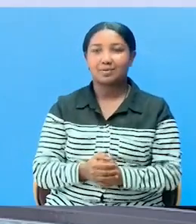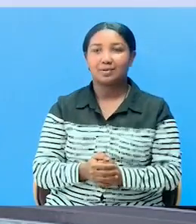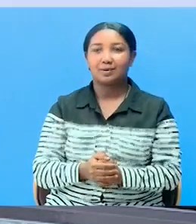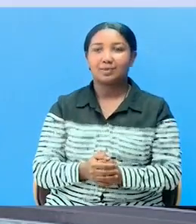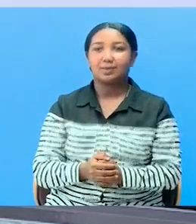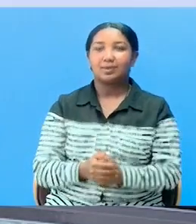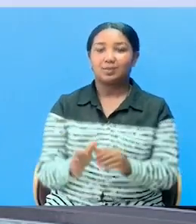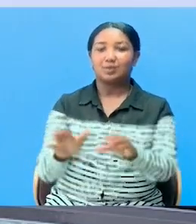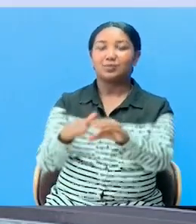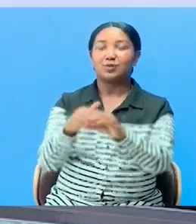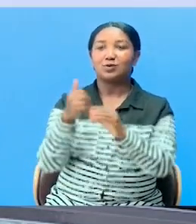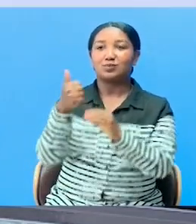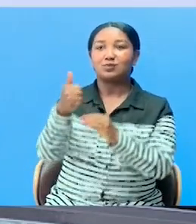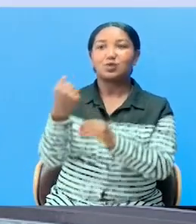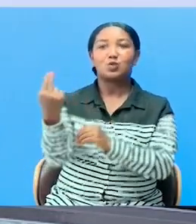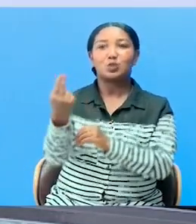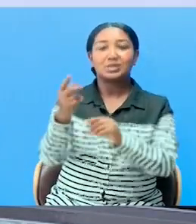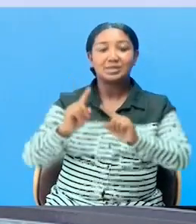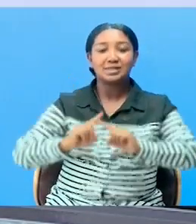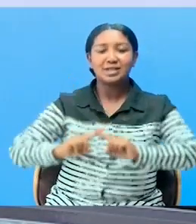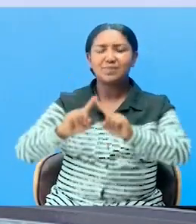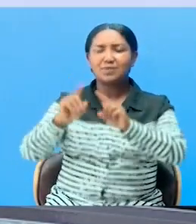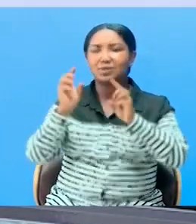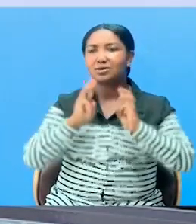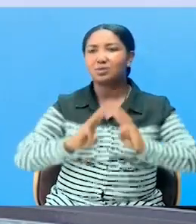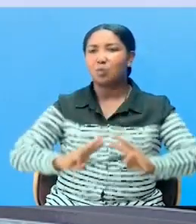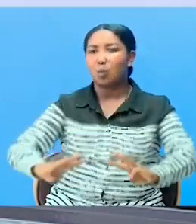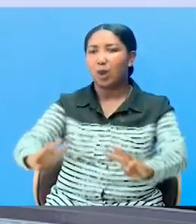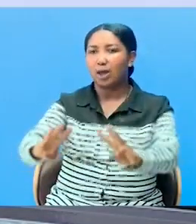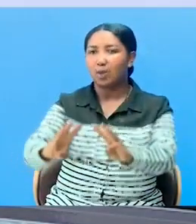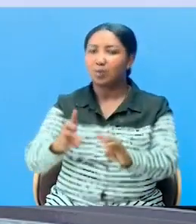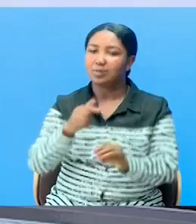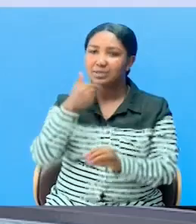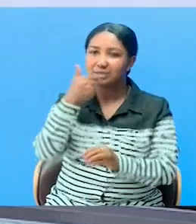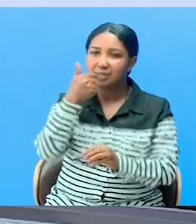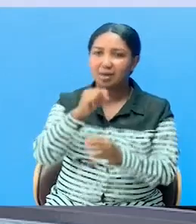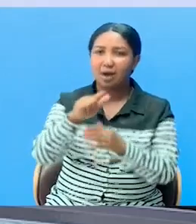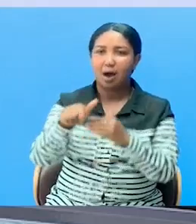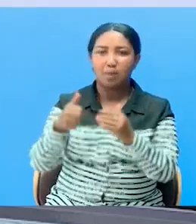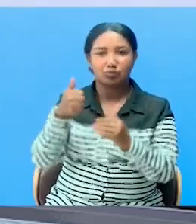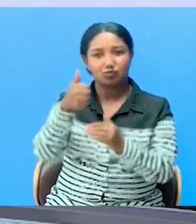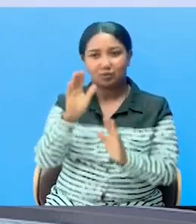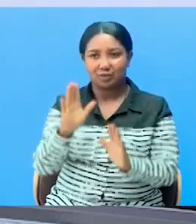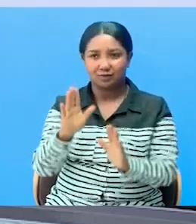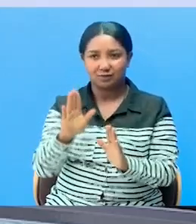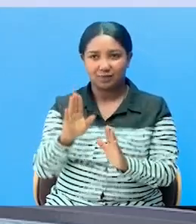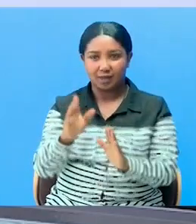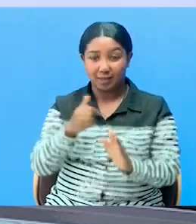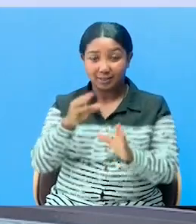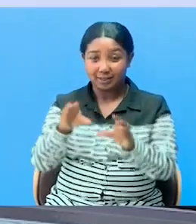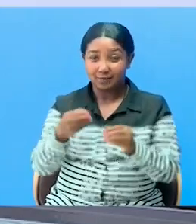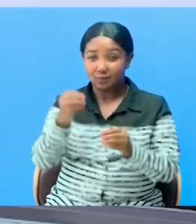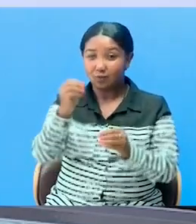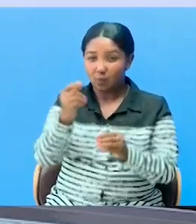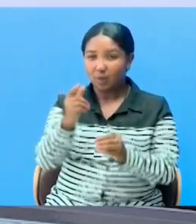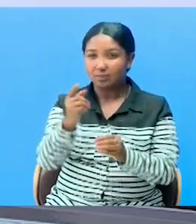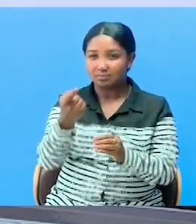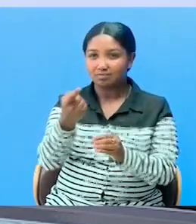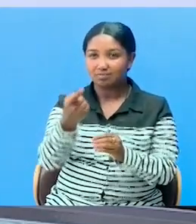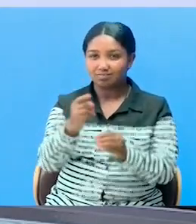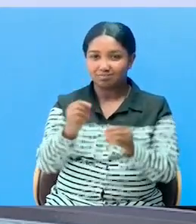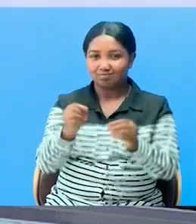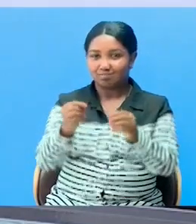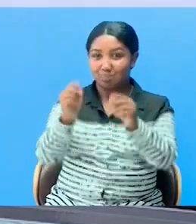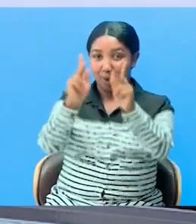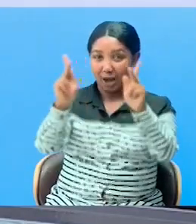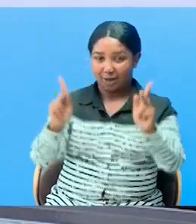you introduce yourself, you use a different way, or you must tell about yourself. I will give you one model